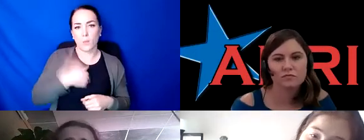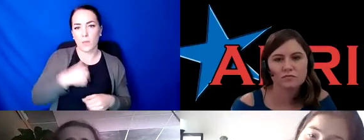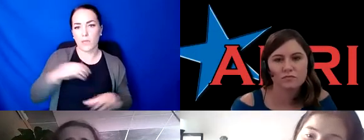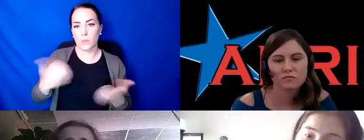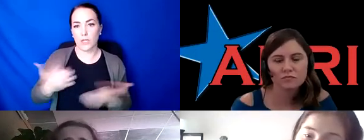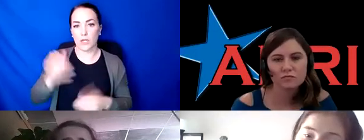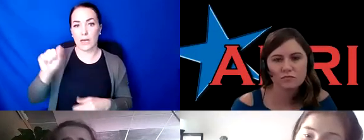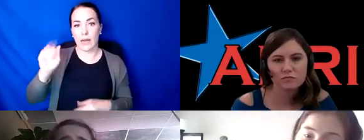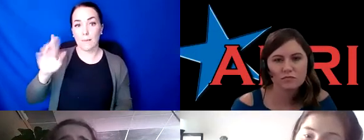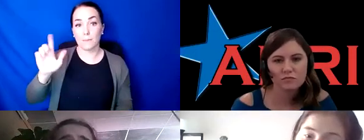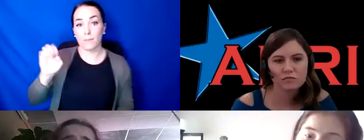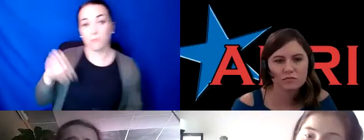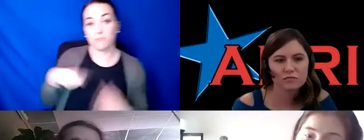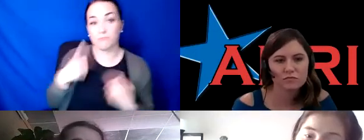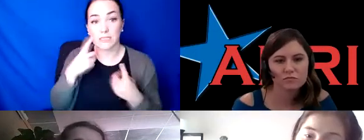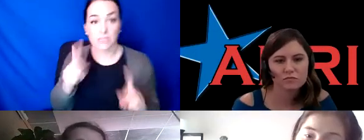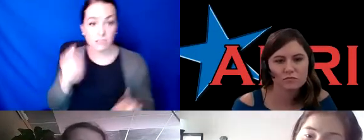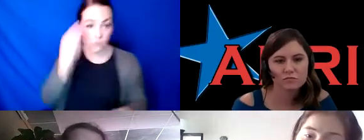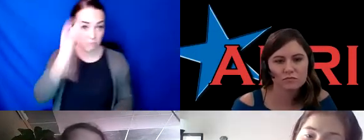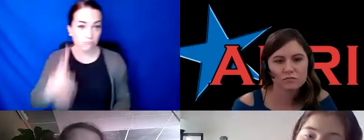that has been pretty successful.